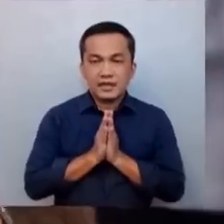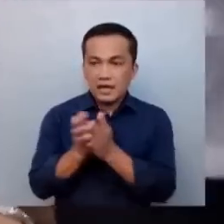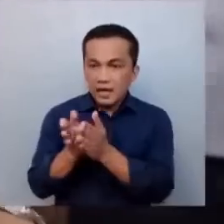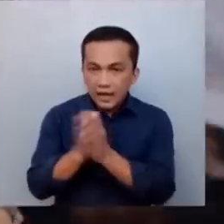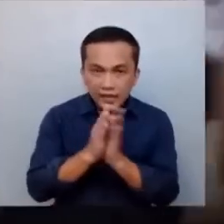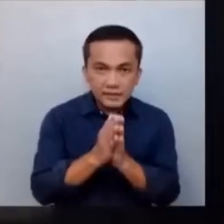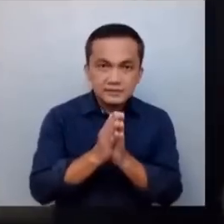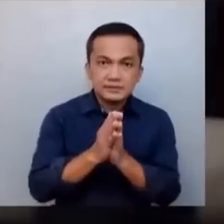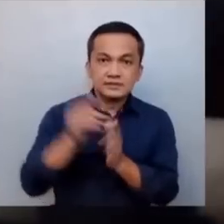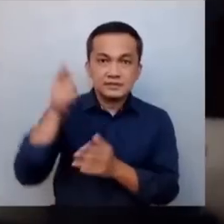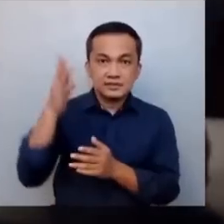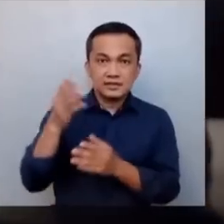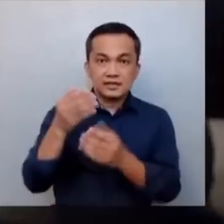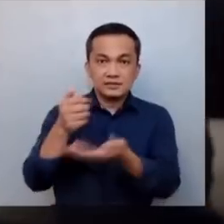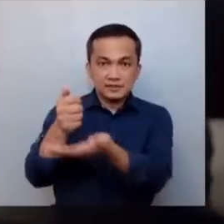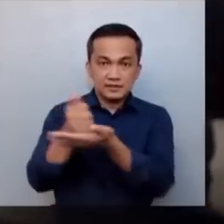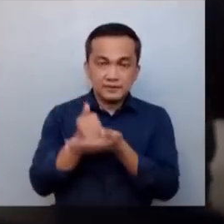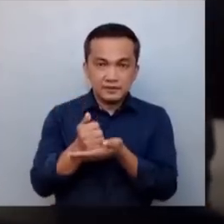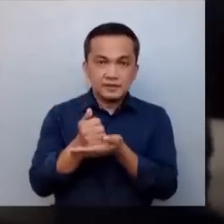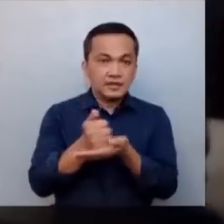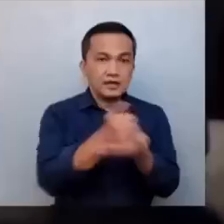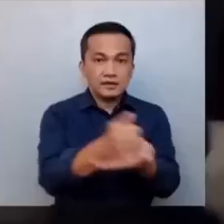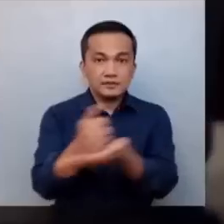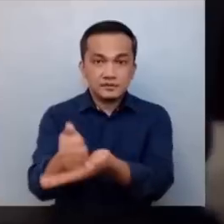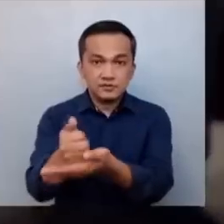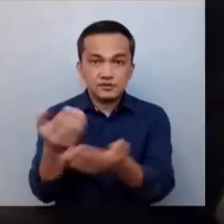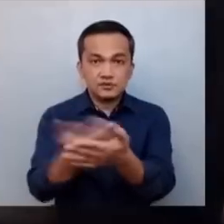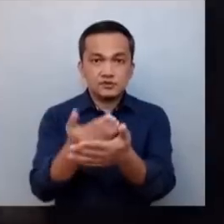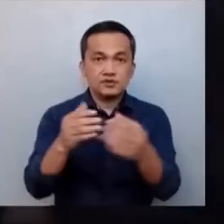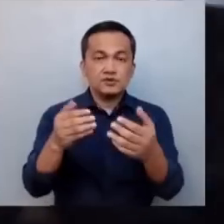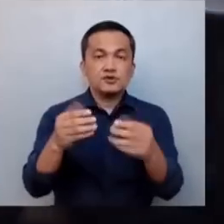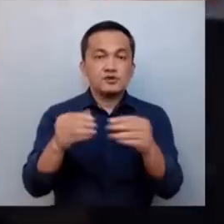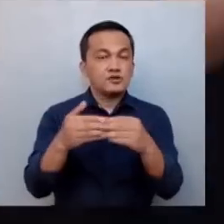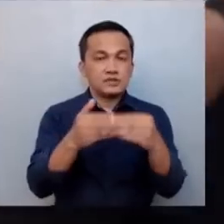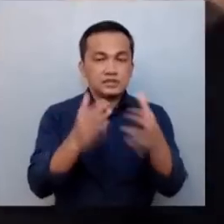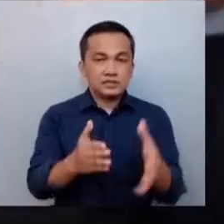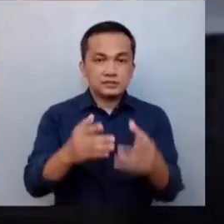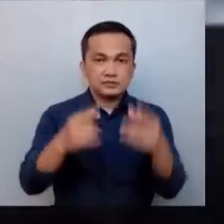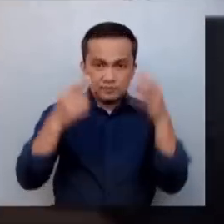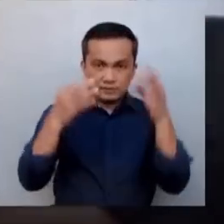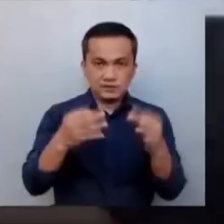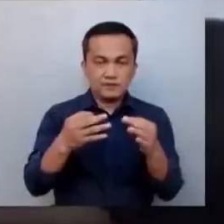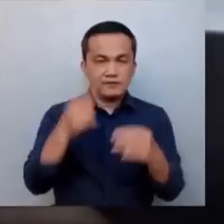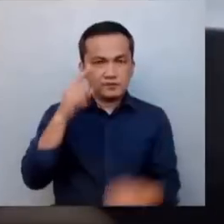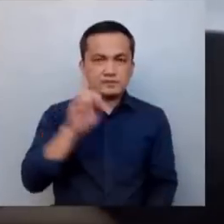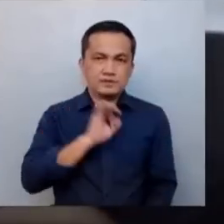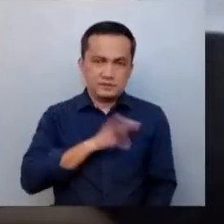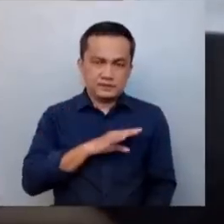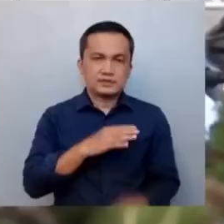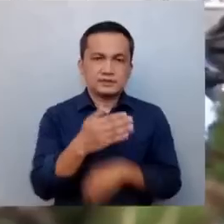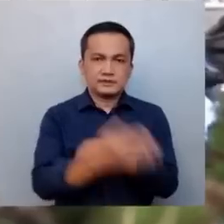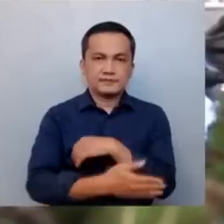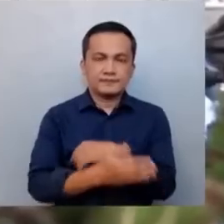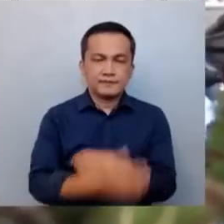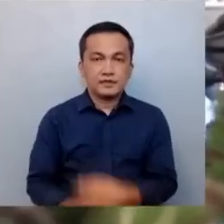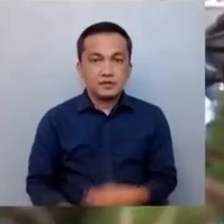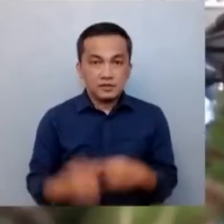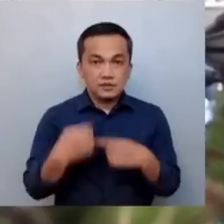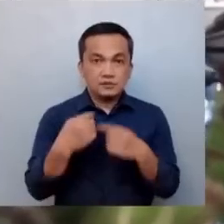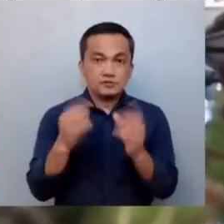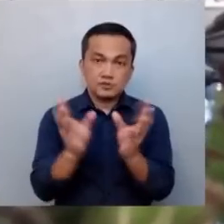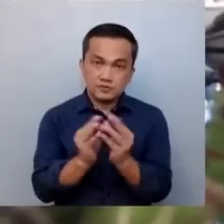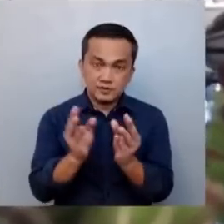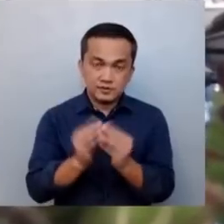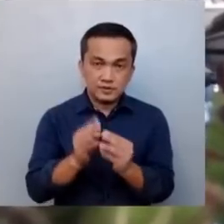divine guidance to help new leaders make decisions that will be for the benefit of the country. During the meeting, President